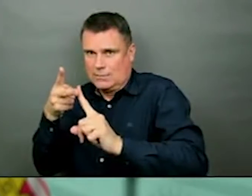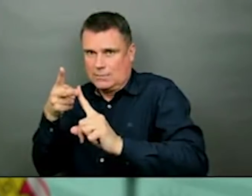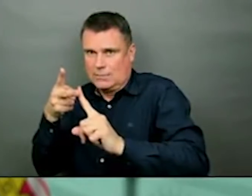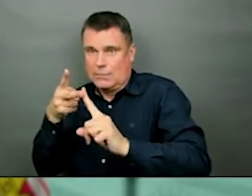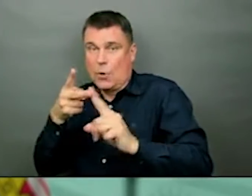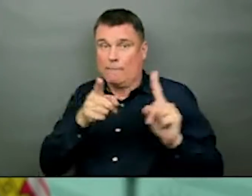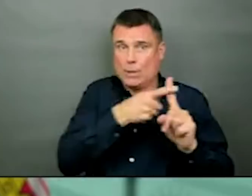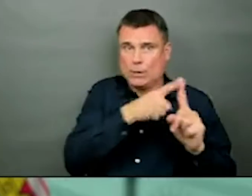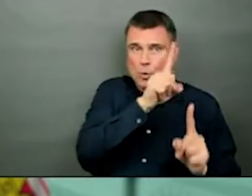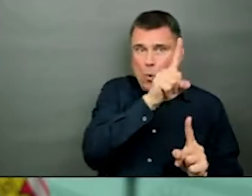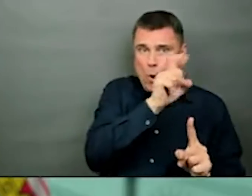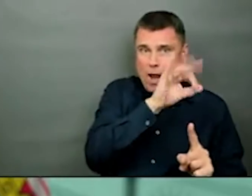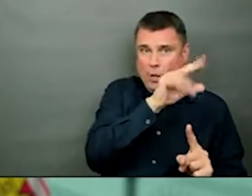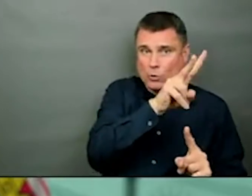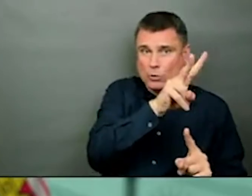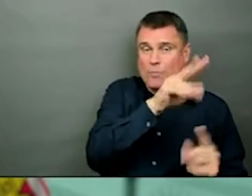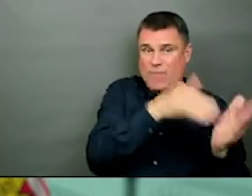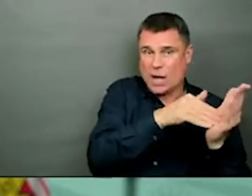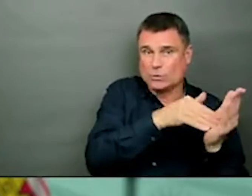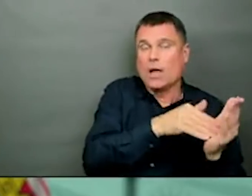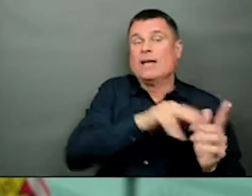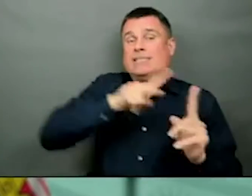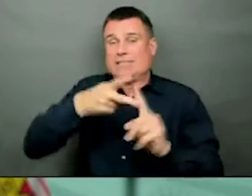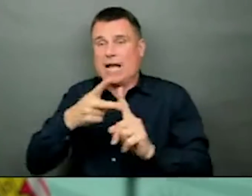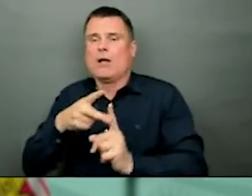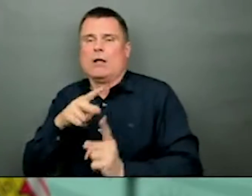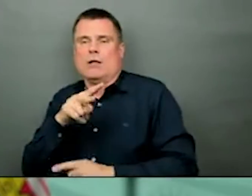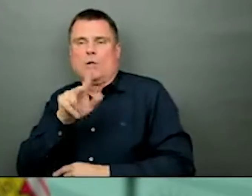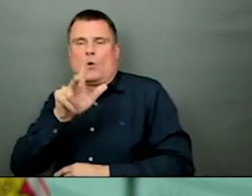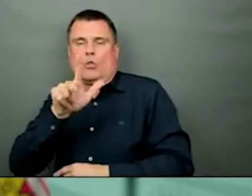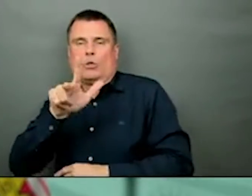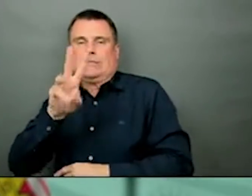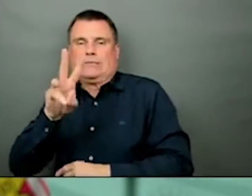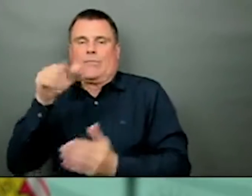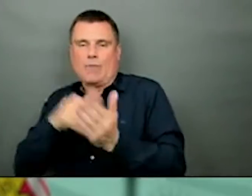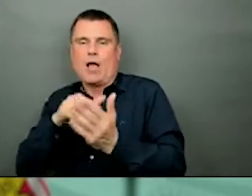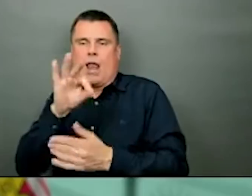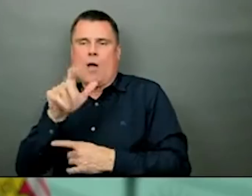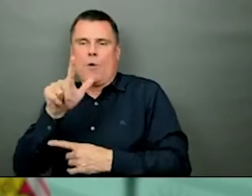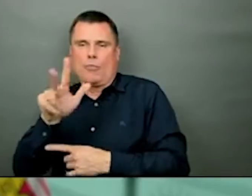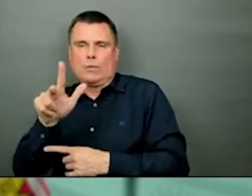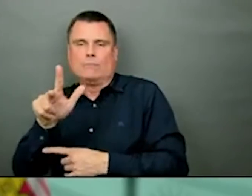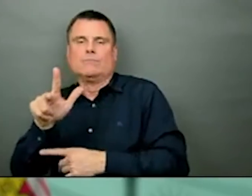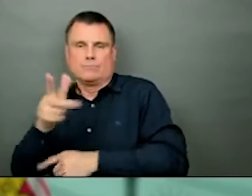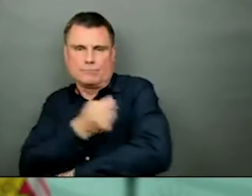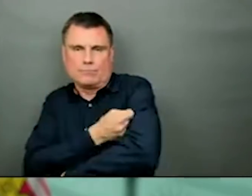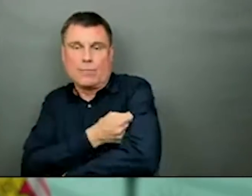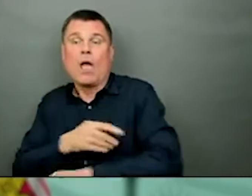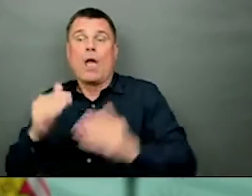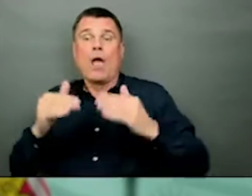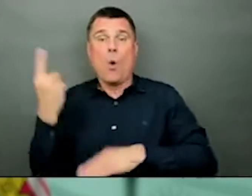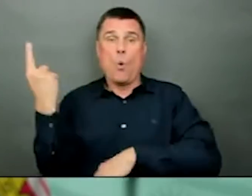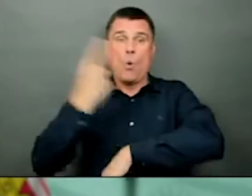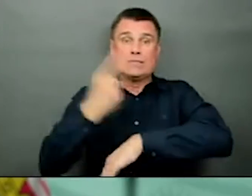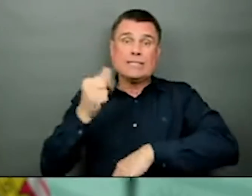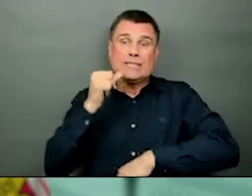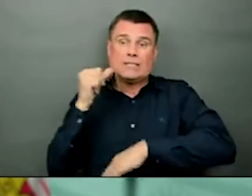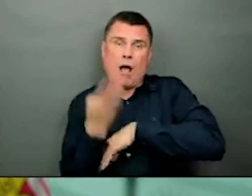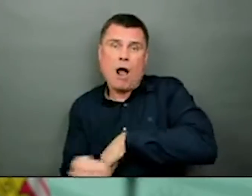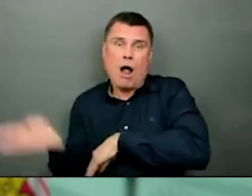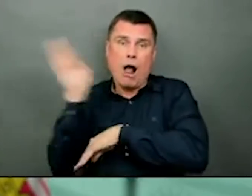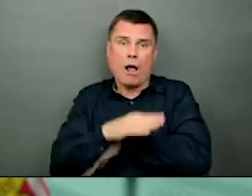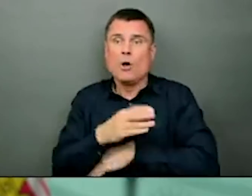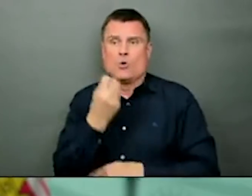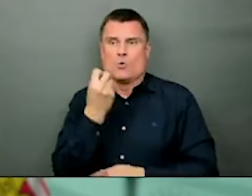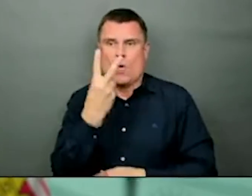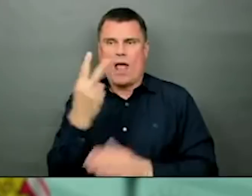because with every individual that is protected through vaccination, we are all safer. The preliminary evidence from our immunization